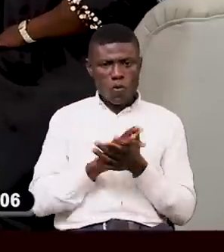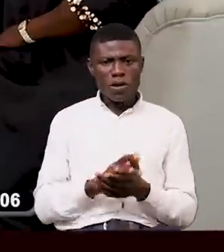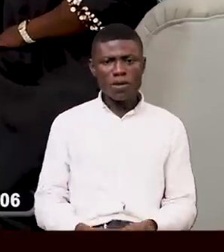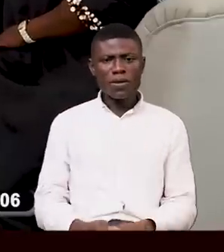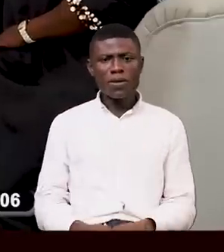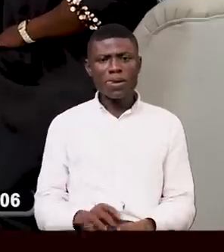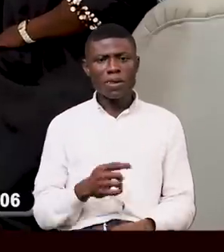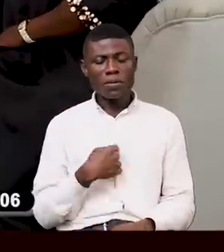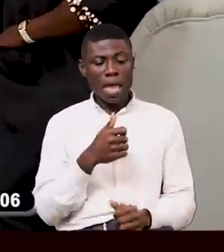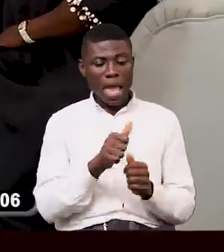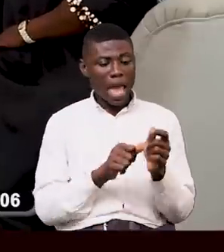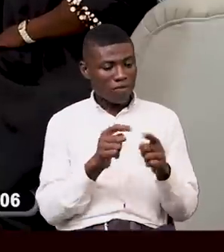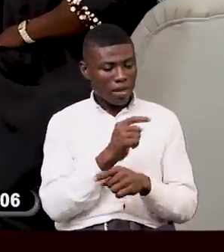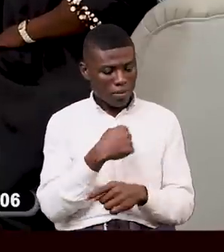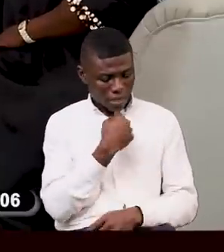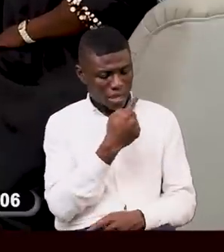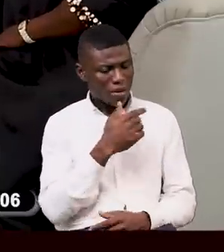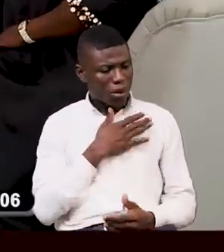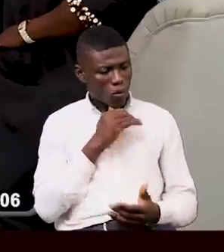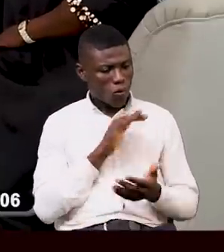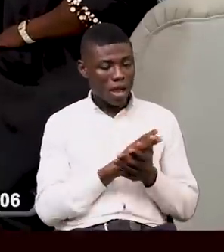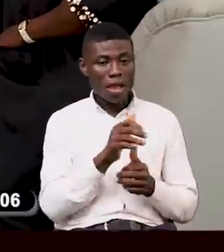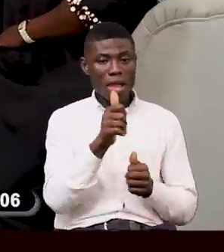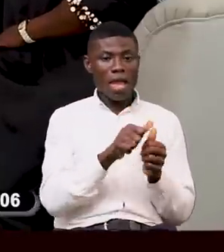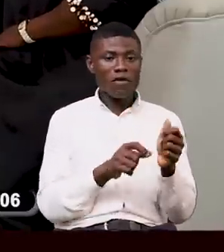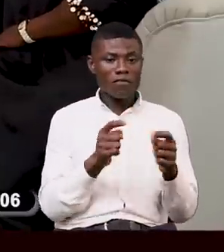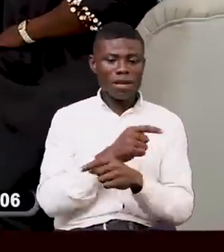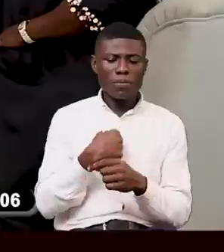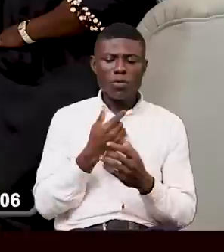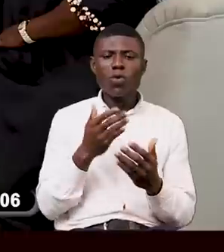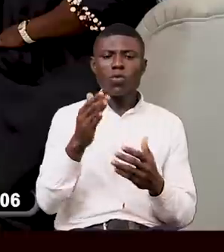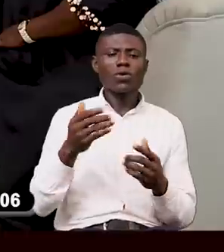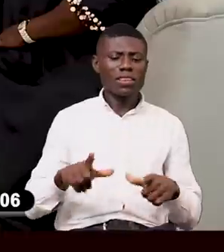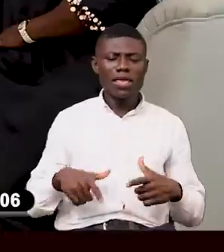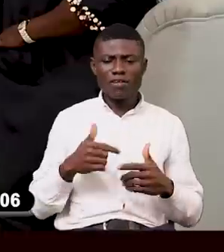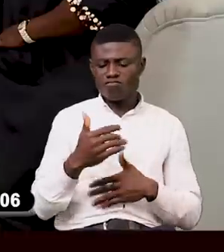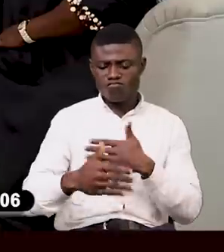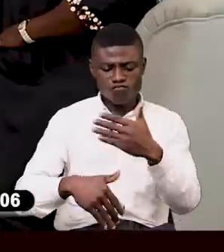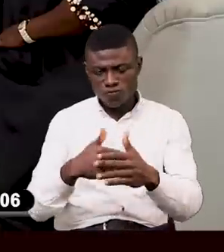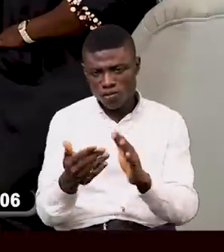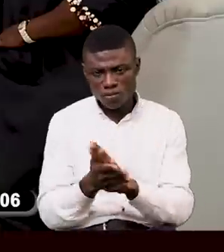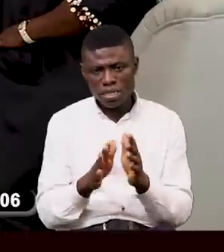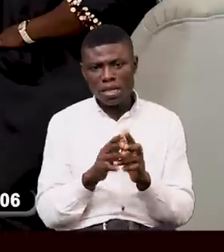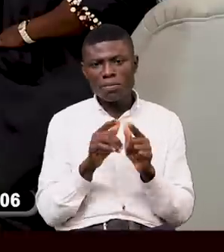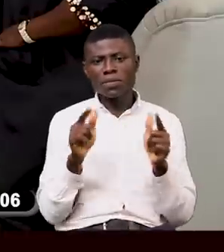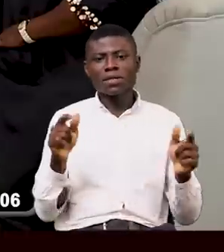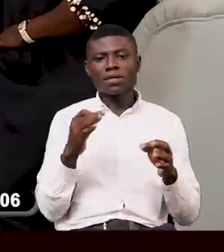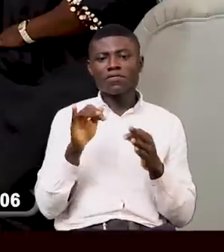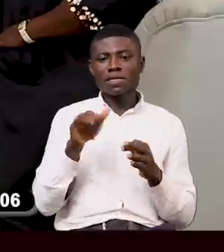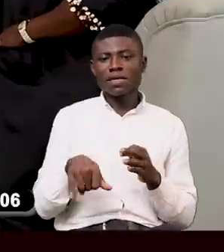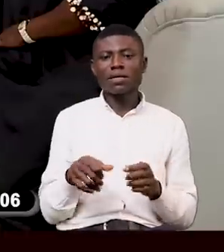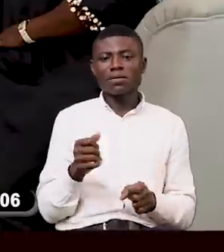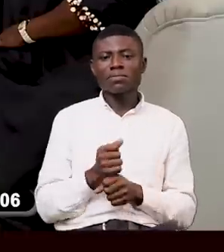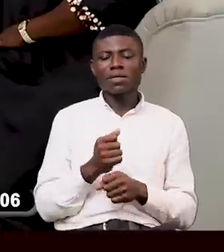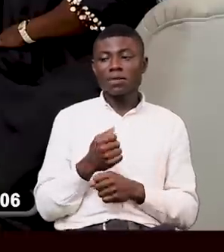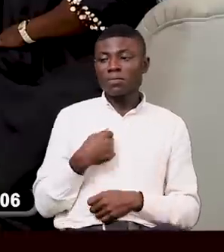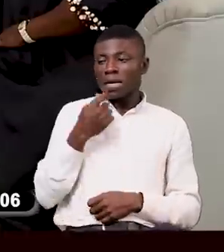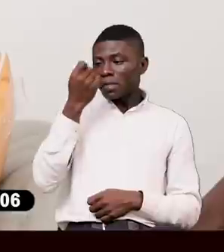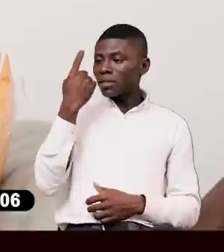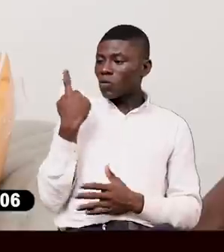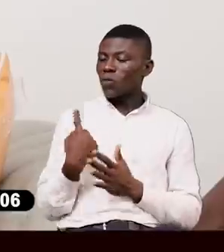yere ma ne tie me kama ne tie bi a se di bi a pe se unko wanim unko wanim unko wanim e ba ne sa a e de me mi hu